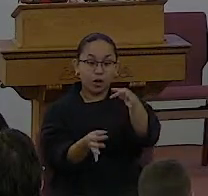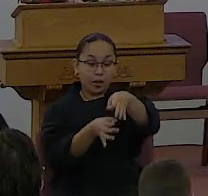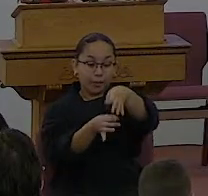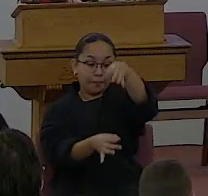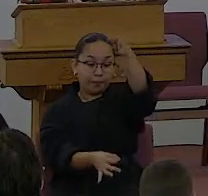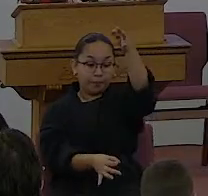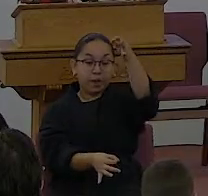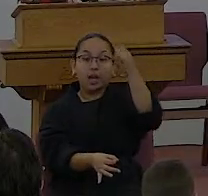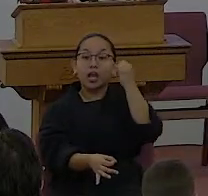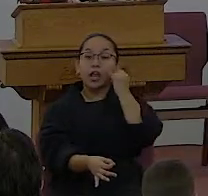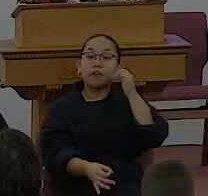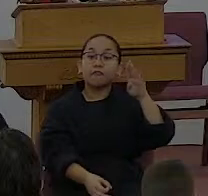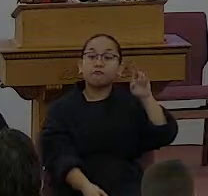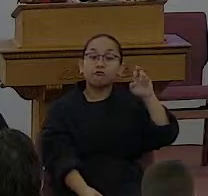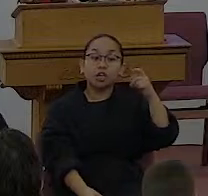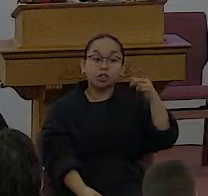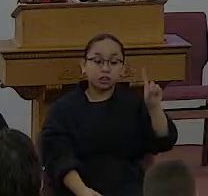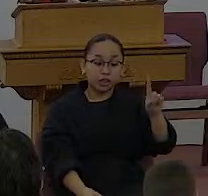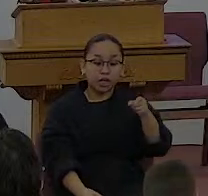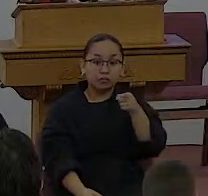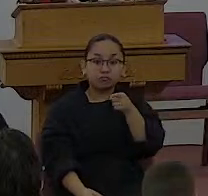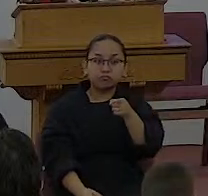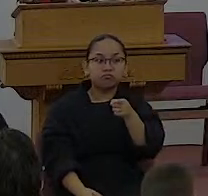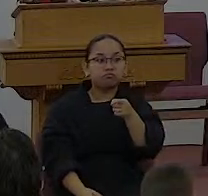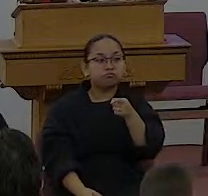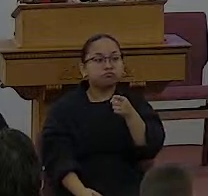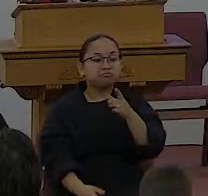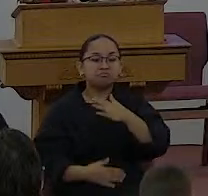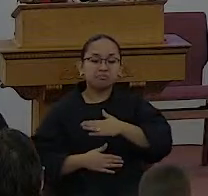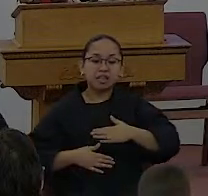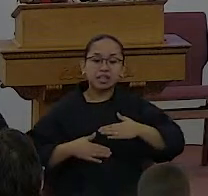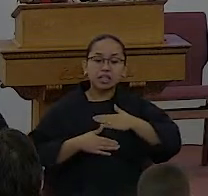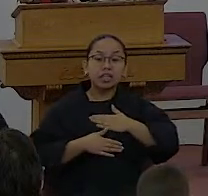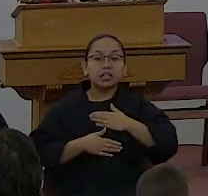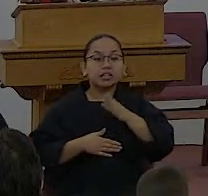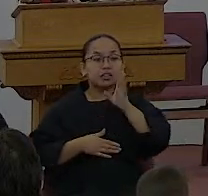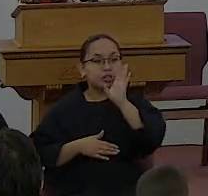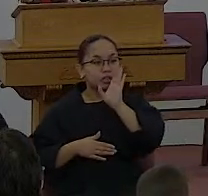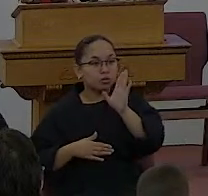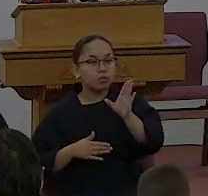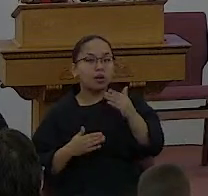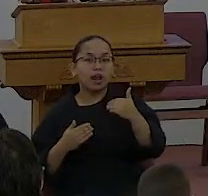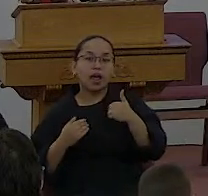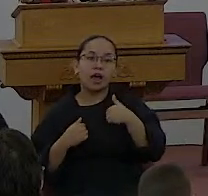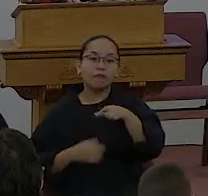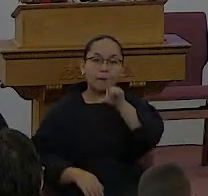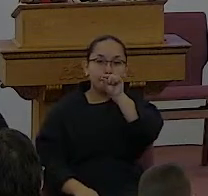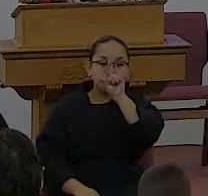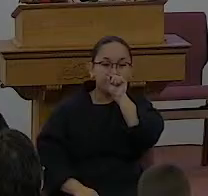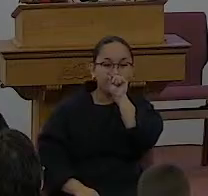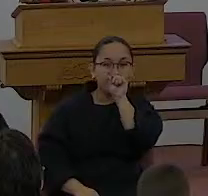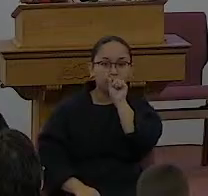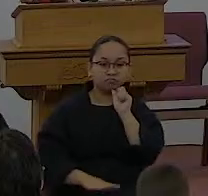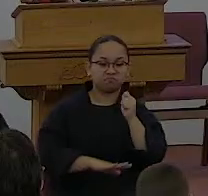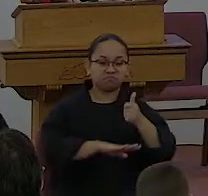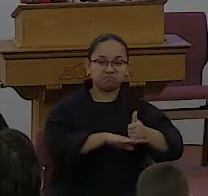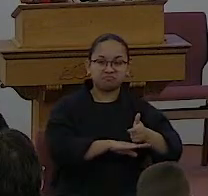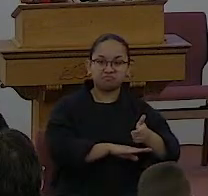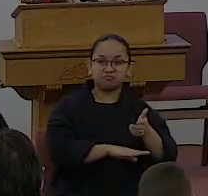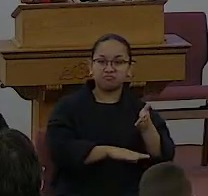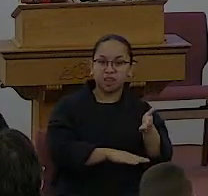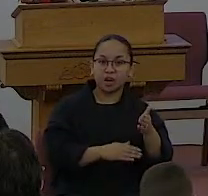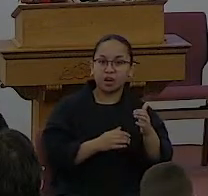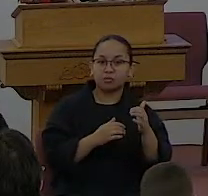might find the mark of a swan or a goose near the hearth, bringing blessings of increased fertility in